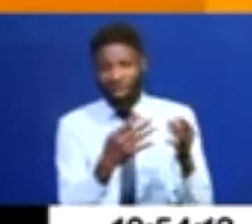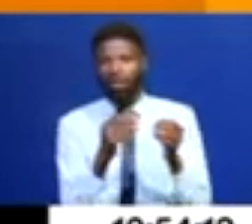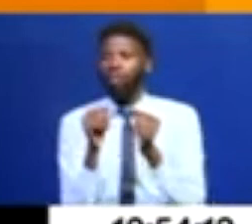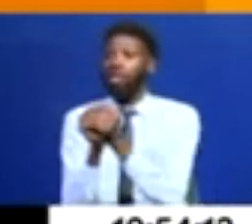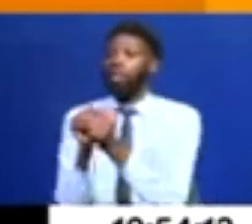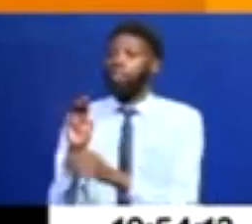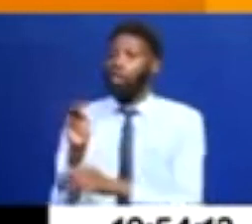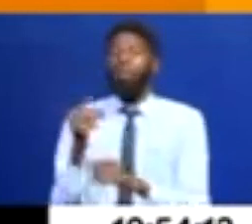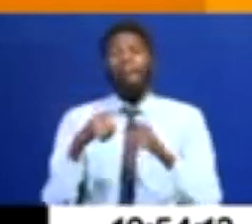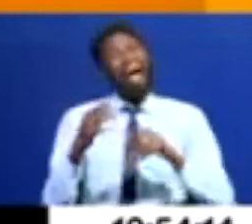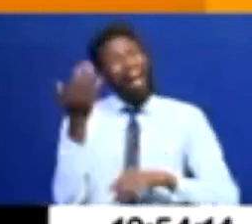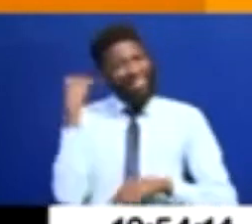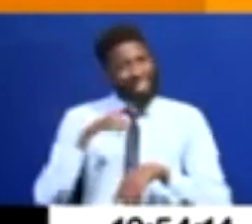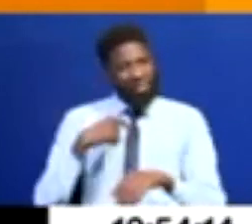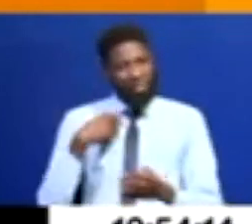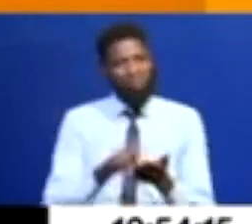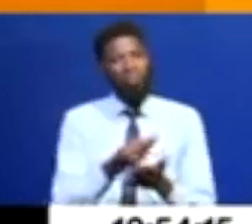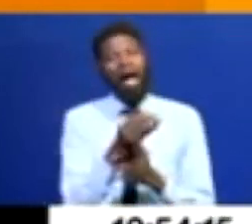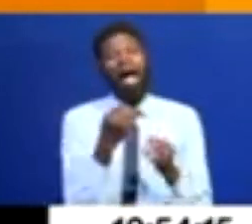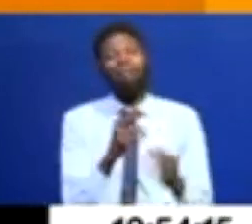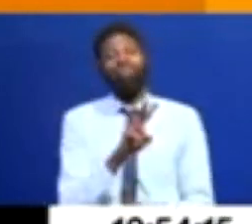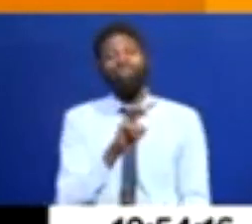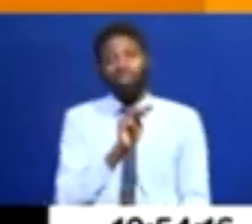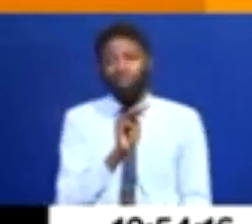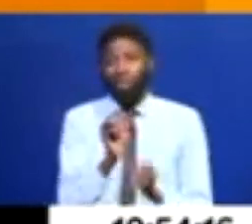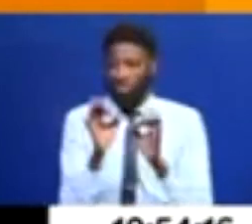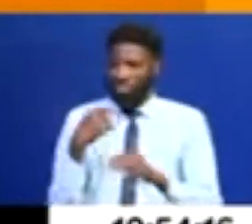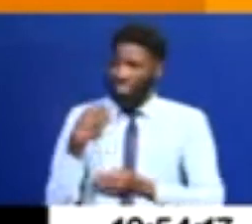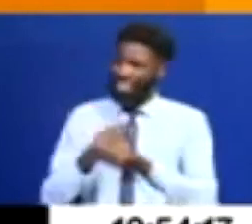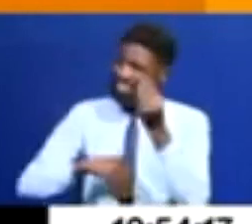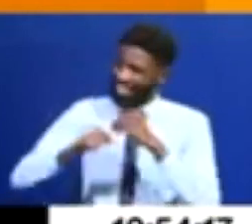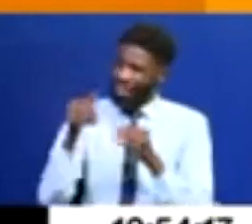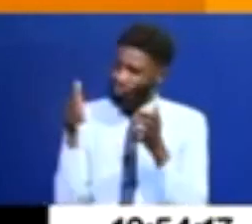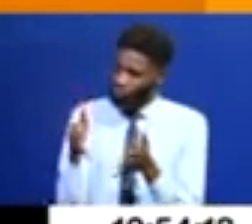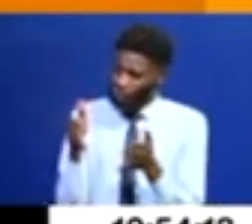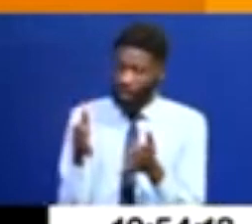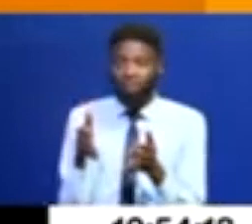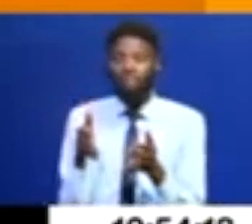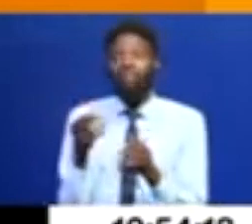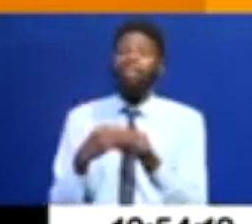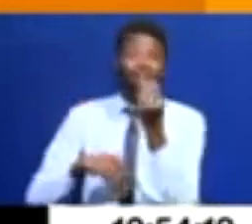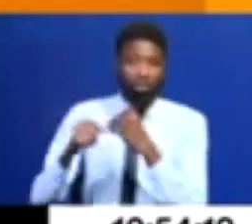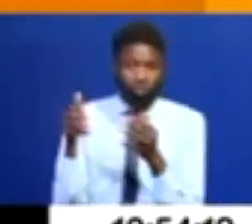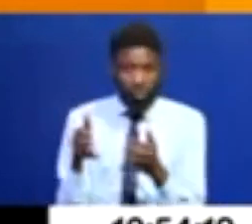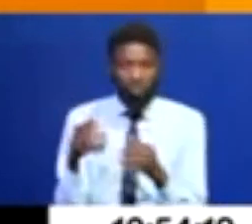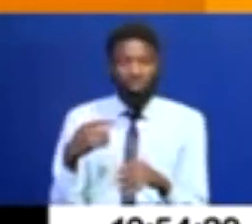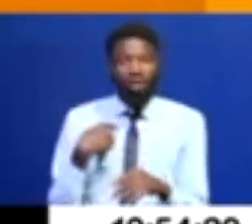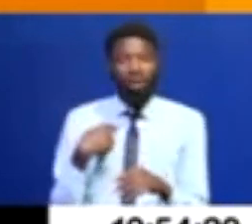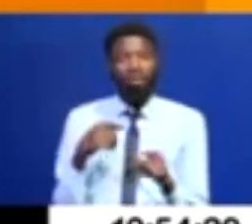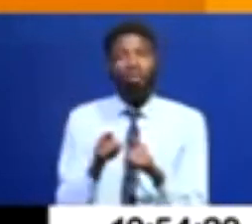at 2 million shillings. Yes. If I dispose of this property today, which is now valued at 10 million shillings, yes. do I